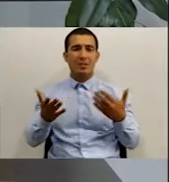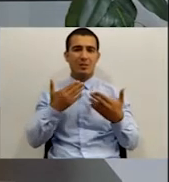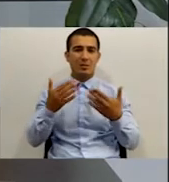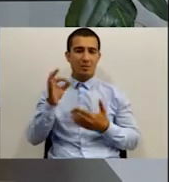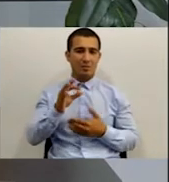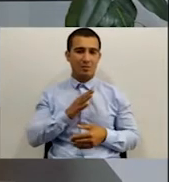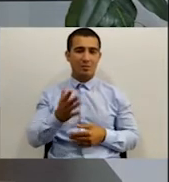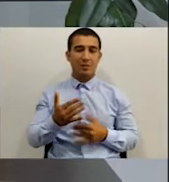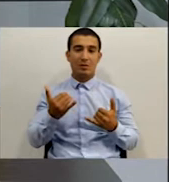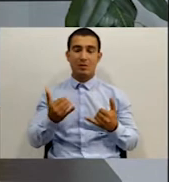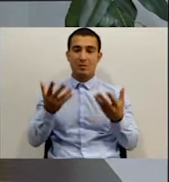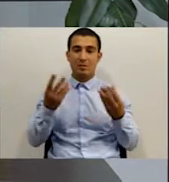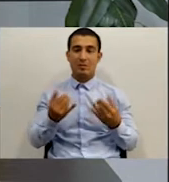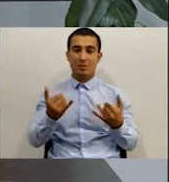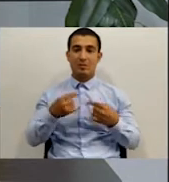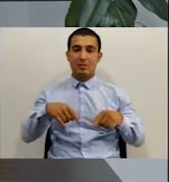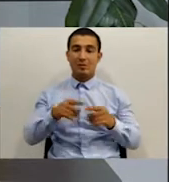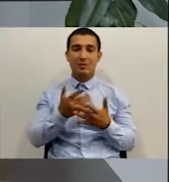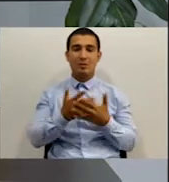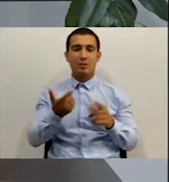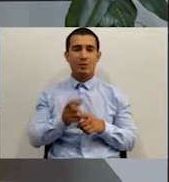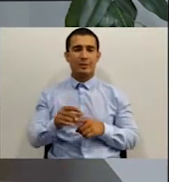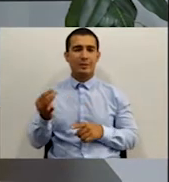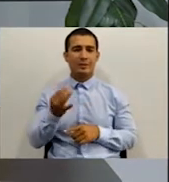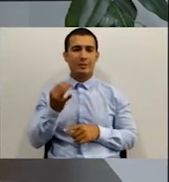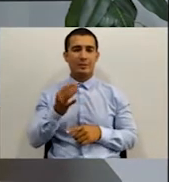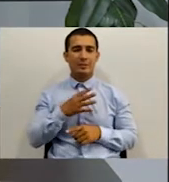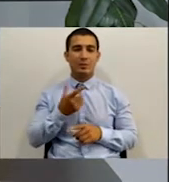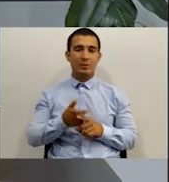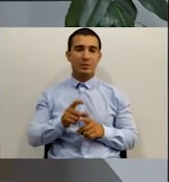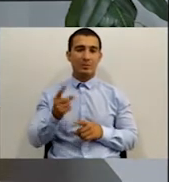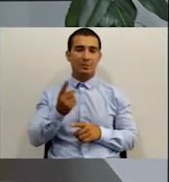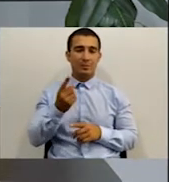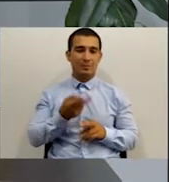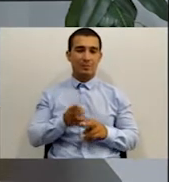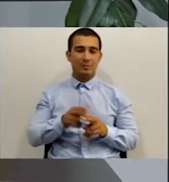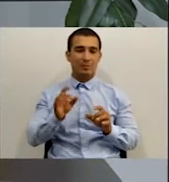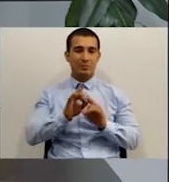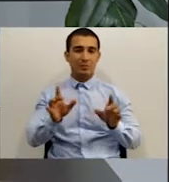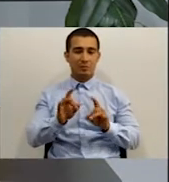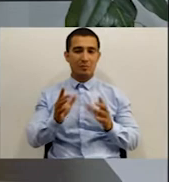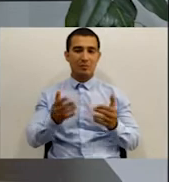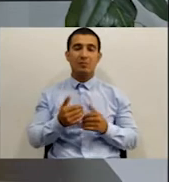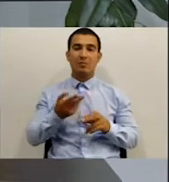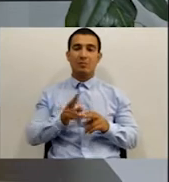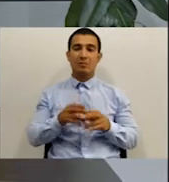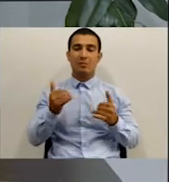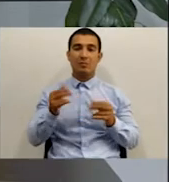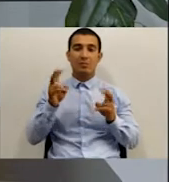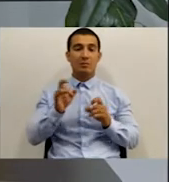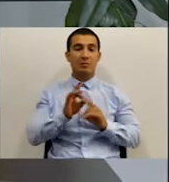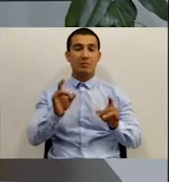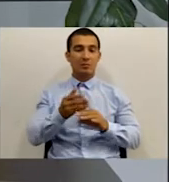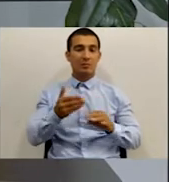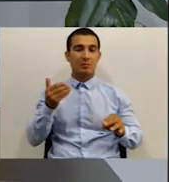edik. Bugungi mashg'ulotimizda esa juda ham qiziqarli bo'lgan yangi mavzuni o'tamiz. Bugungi mavzuni